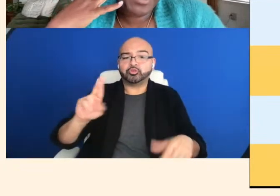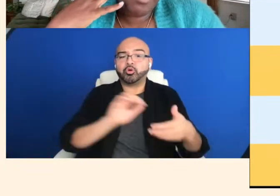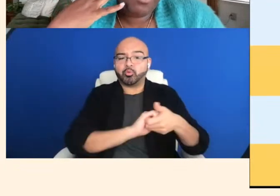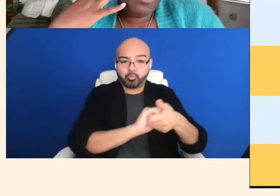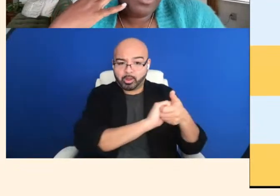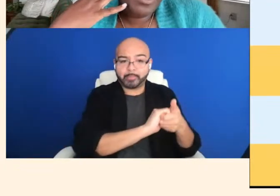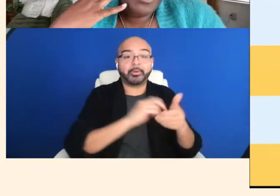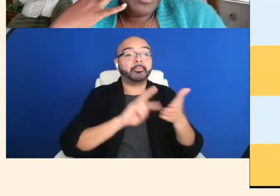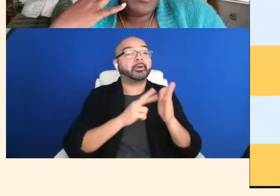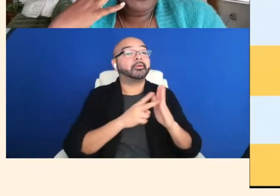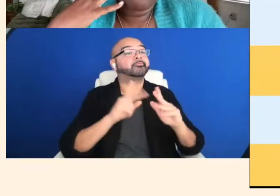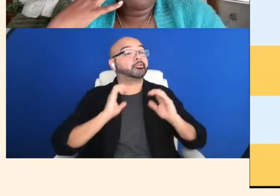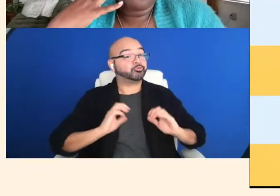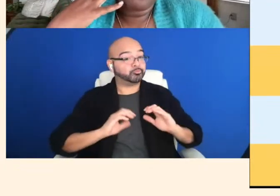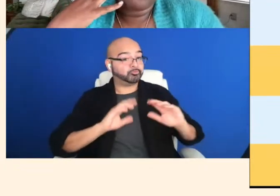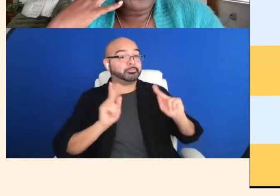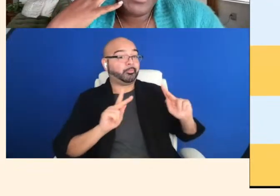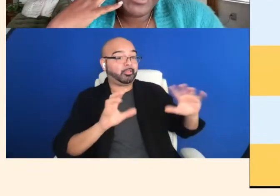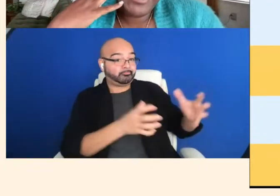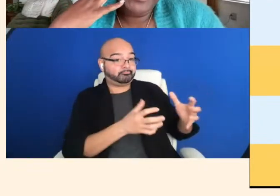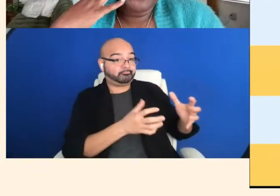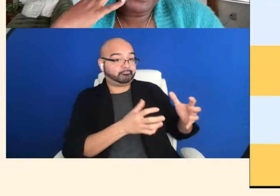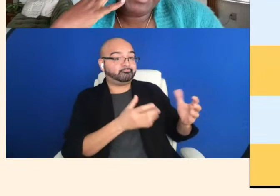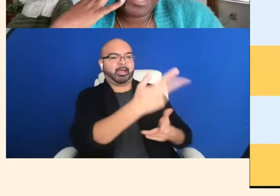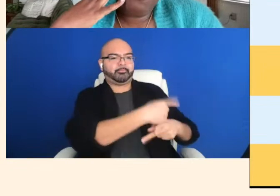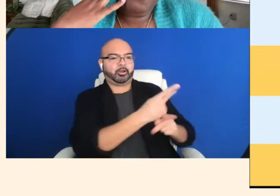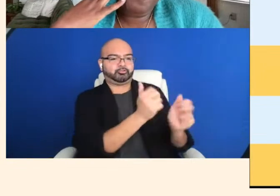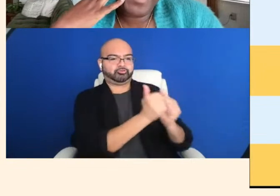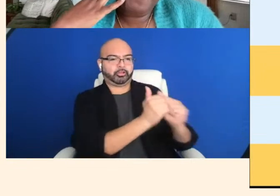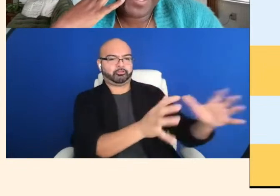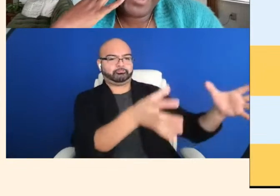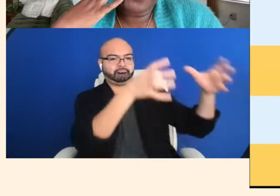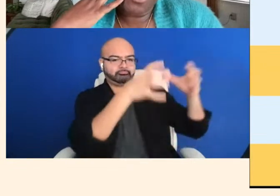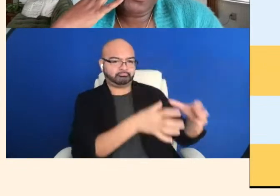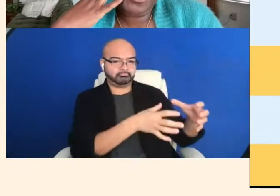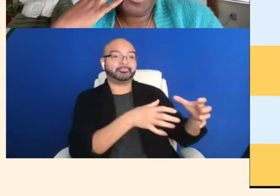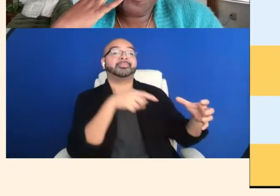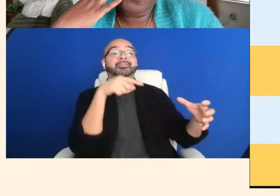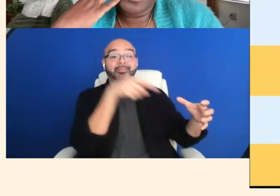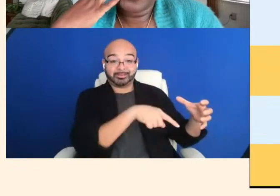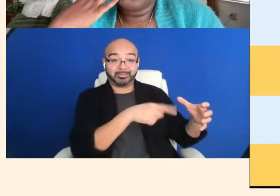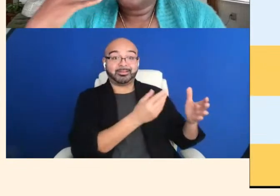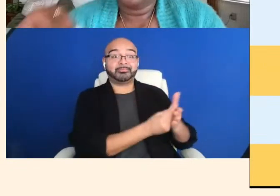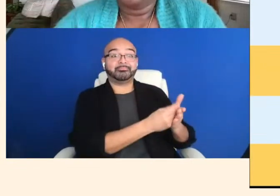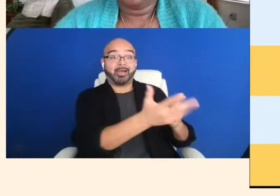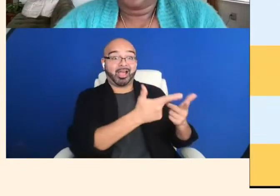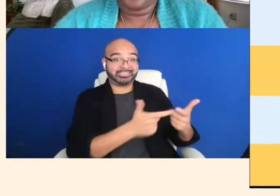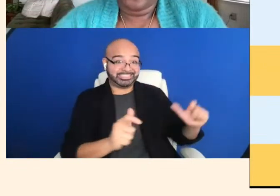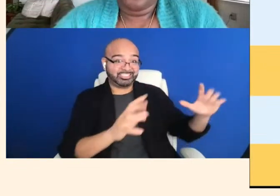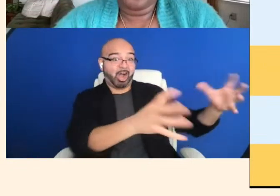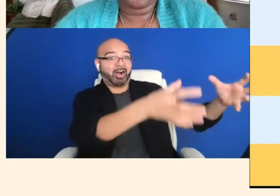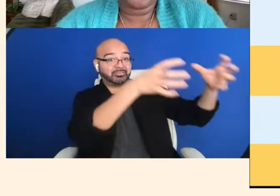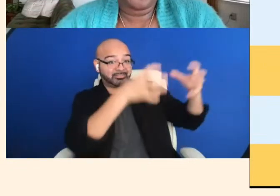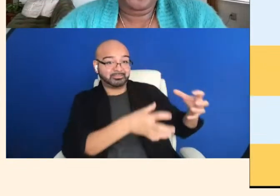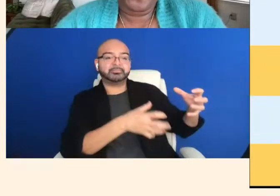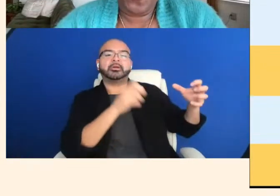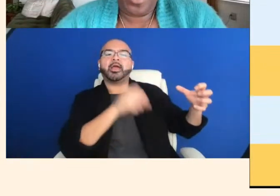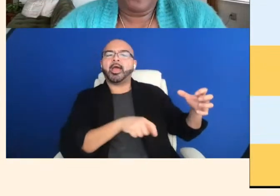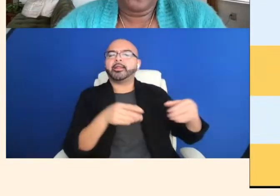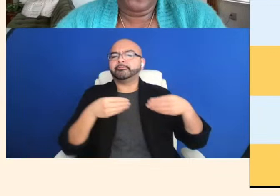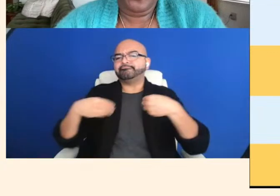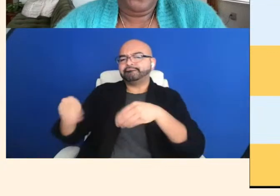product together and create a discount by buying large scale. There's